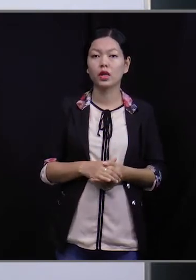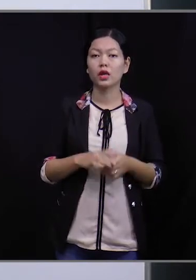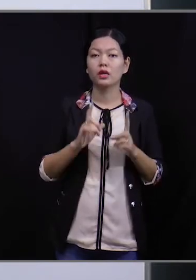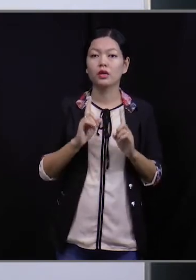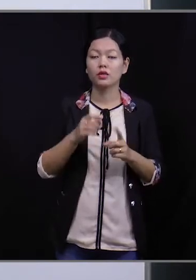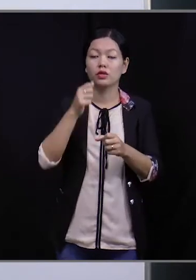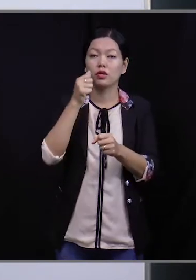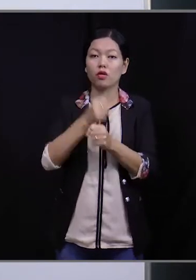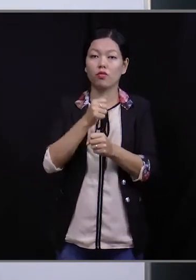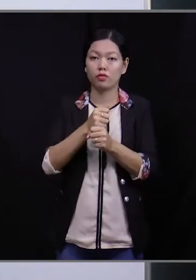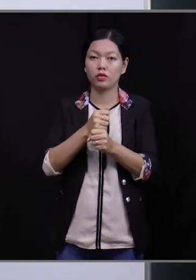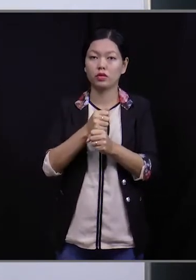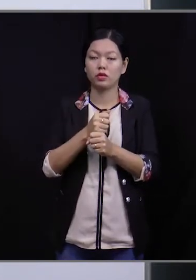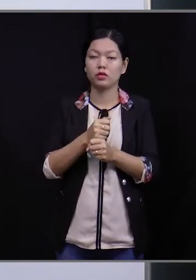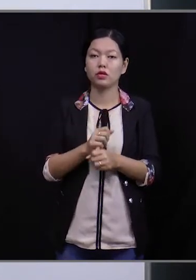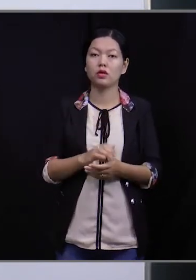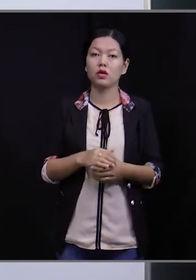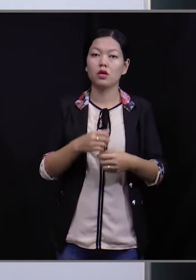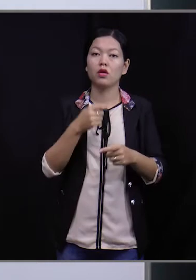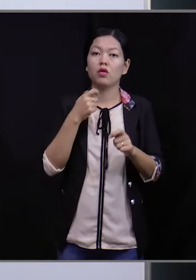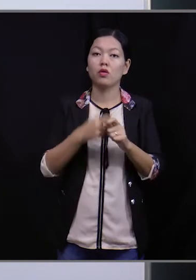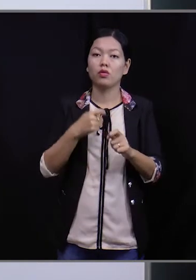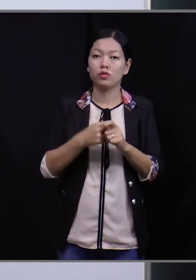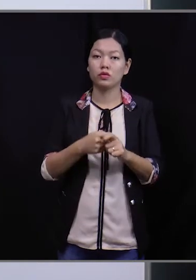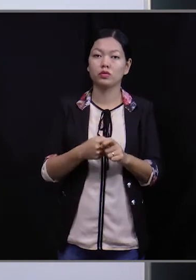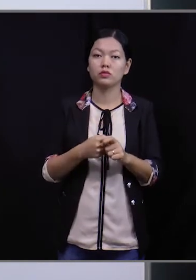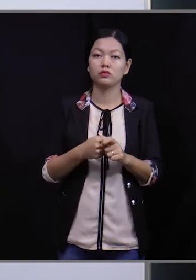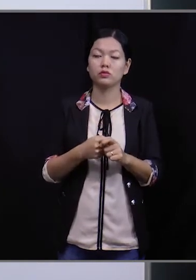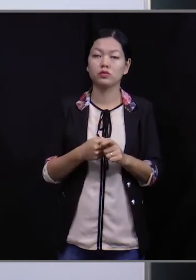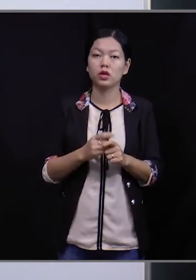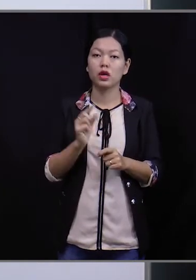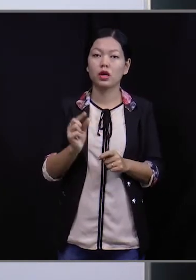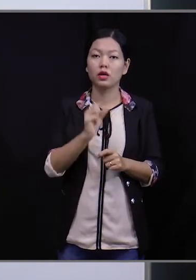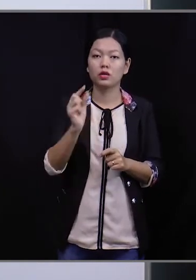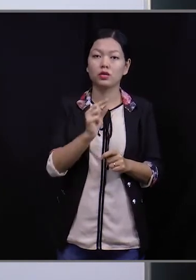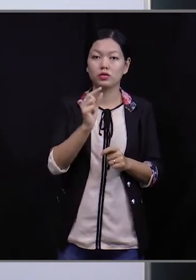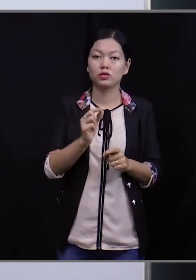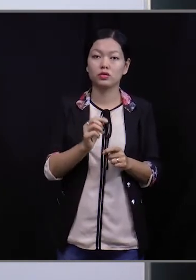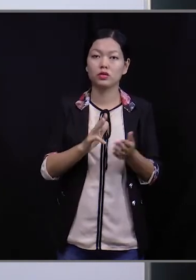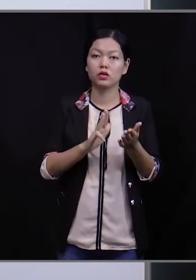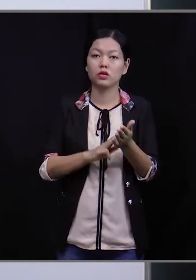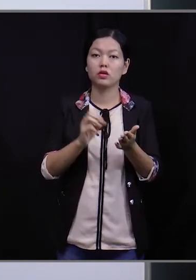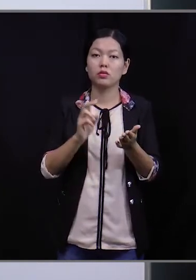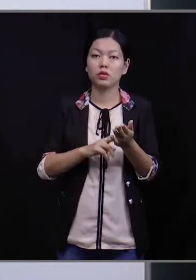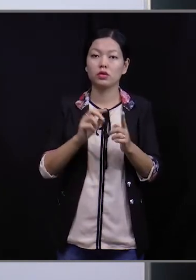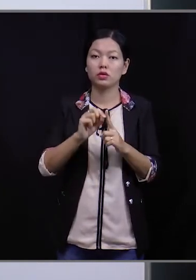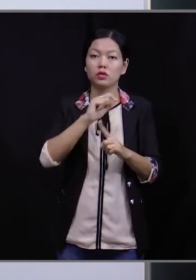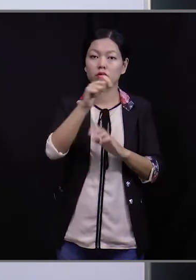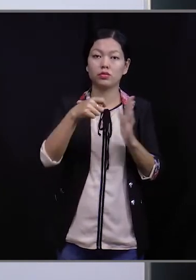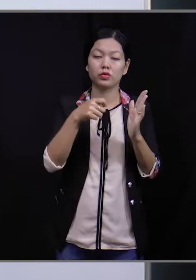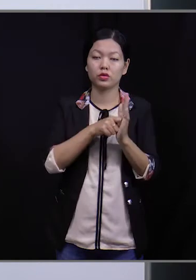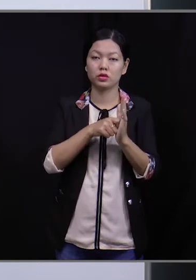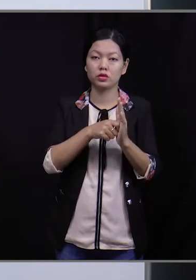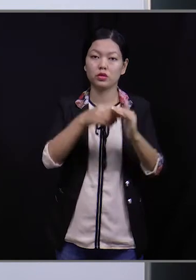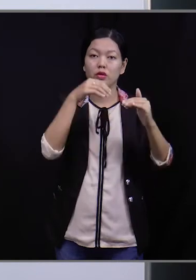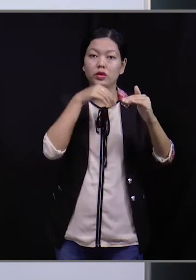to expansionary monetary policy. So under this, we have the first one is